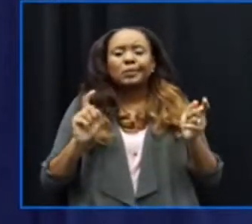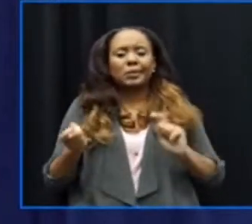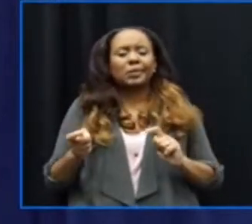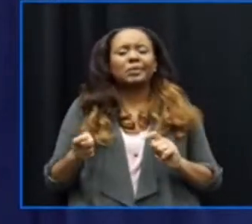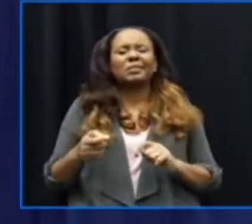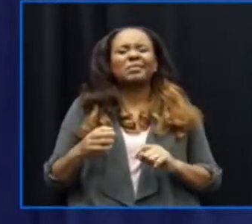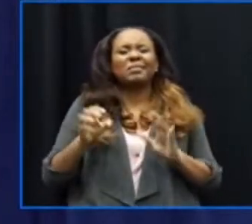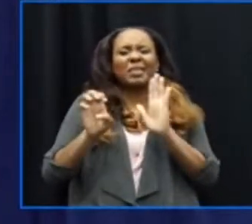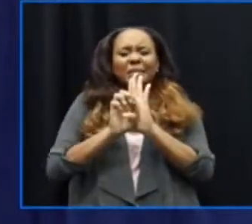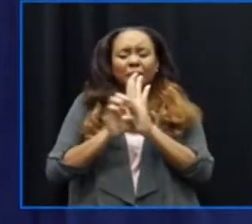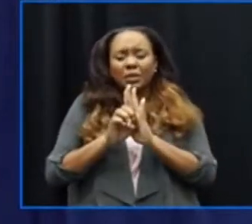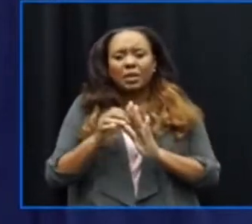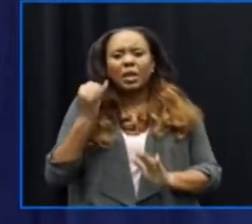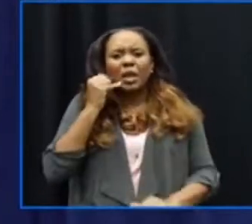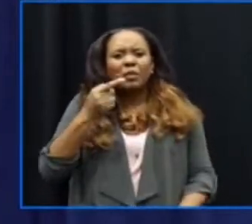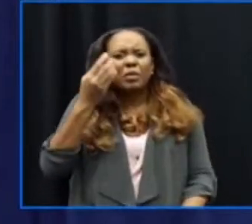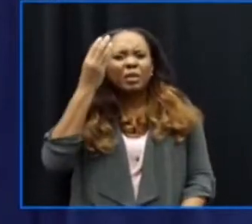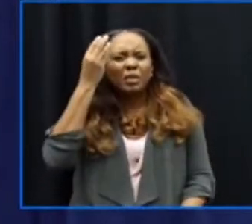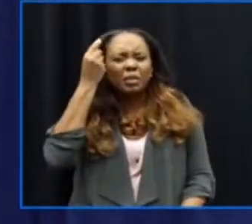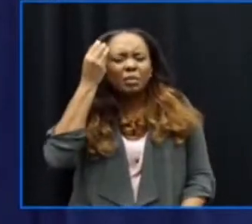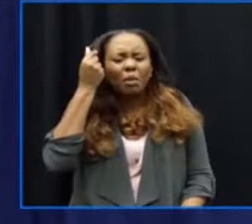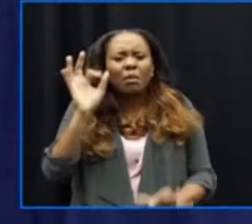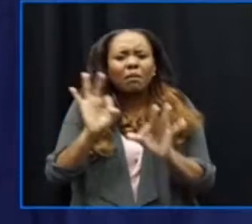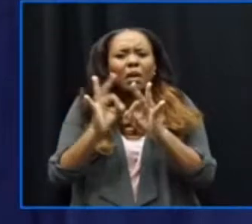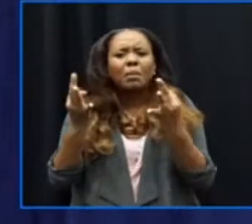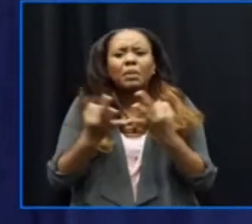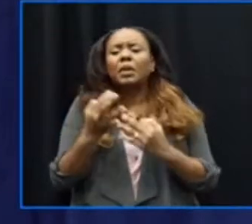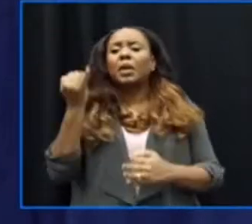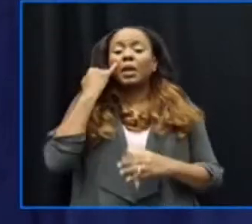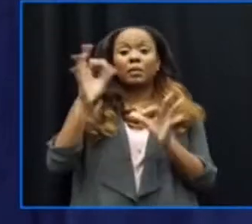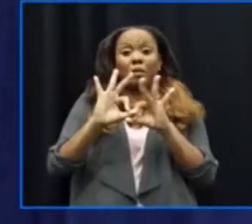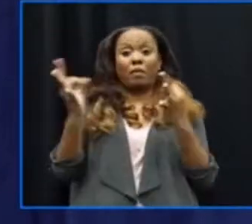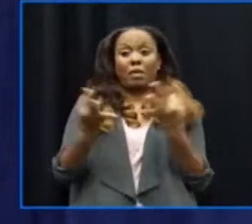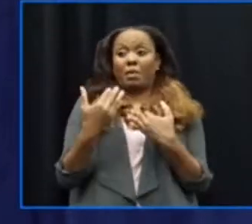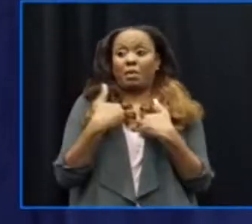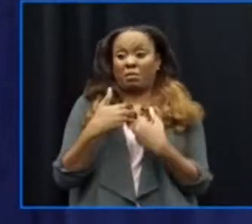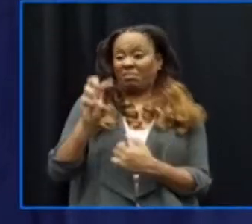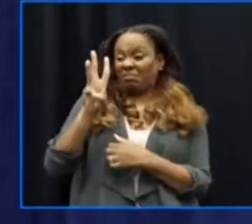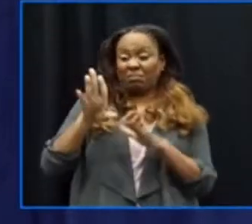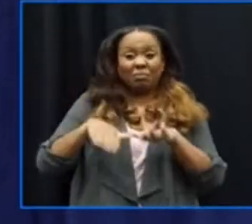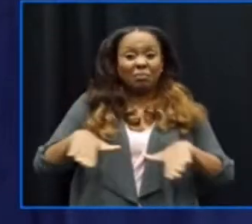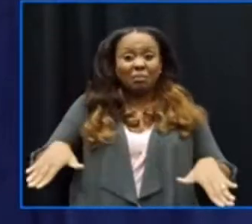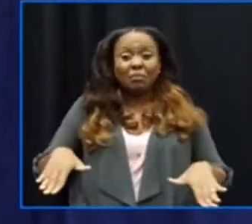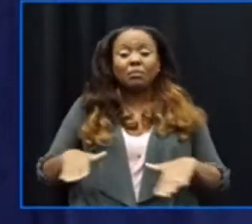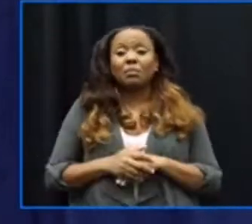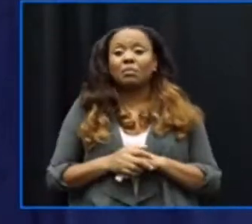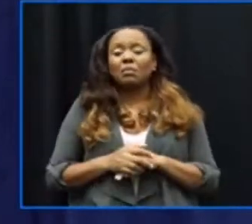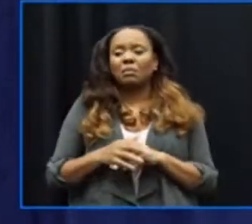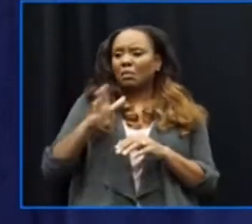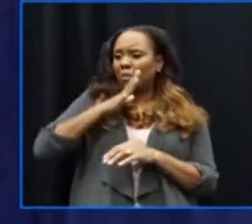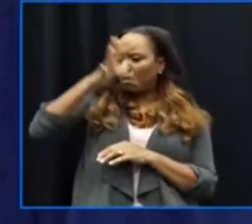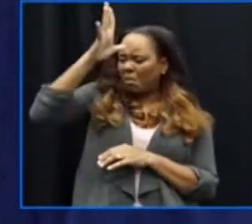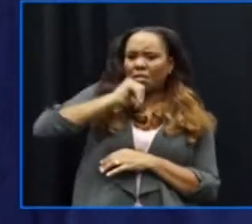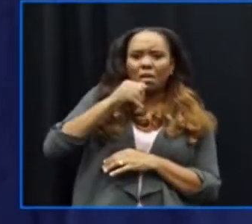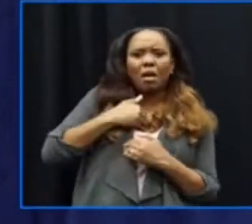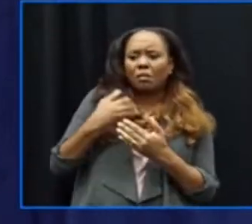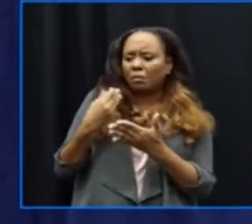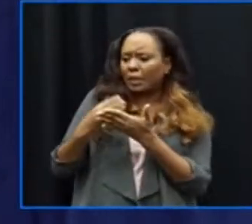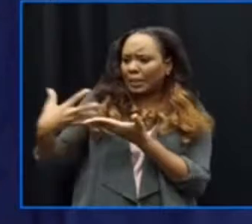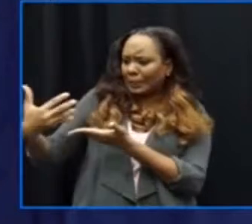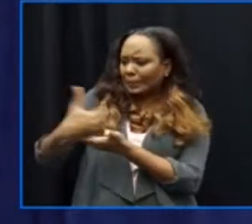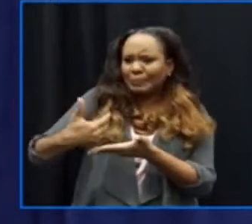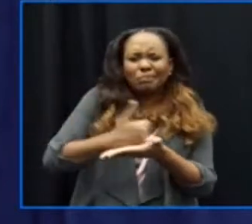a family with, say, 6 children, and let's say the parents have no reliable source of income other than the children to take care of